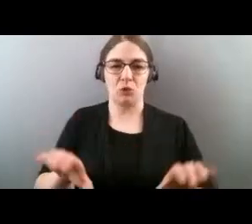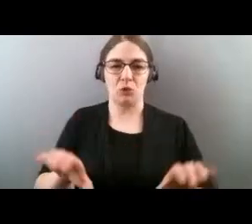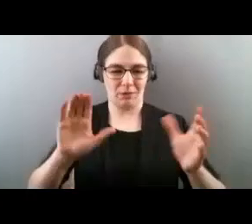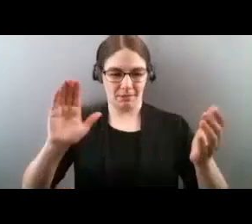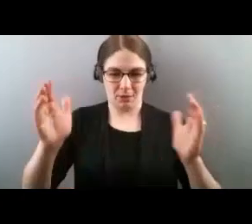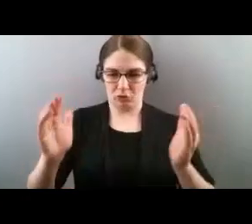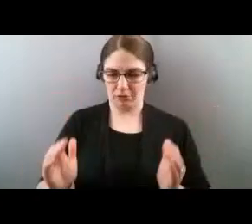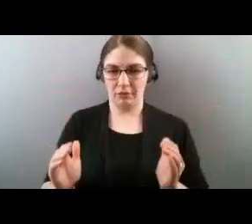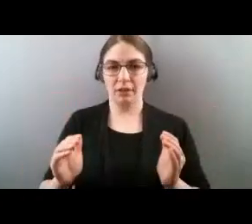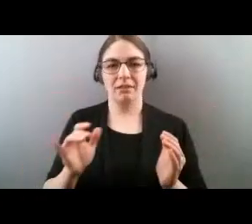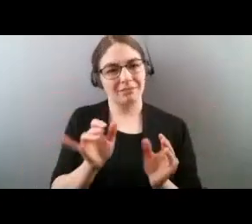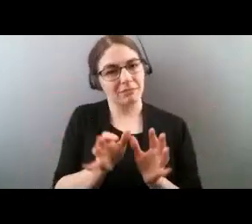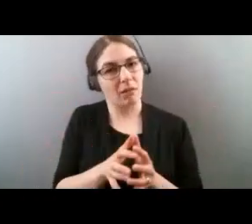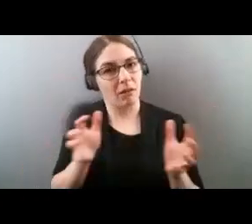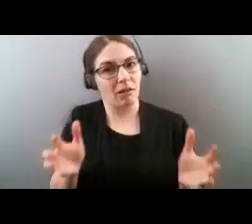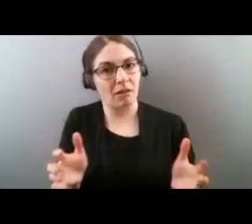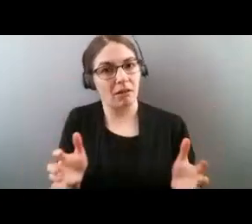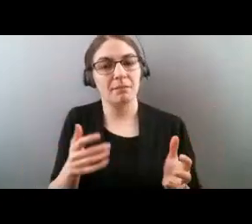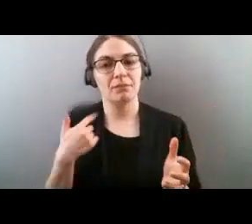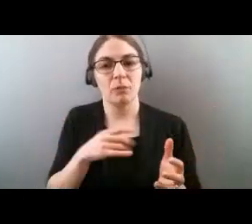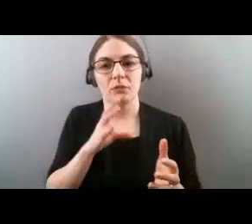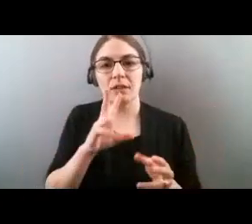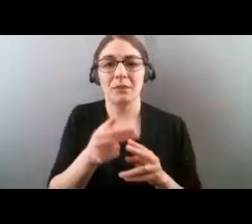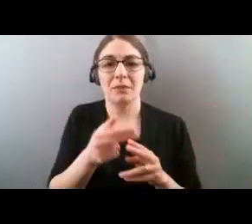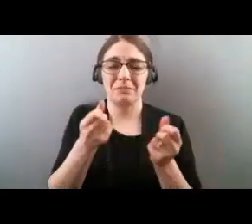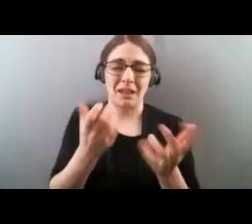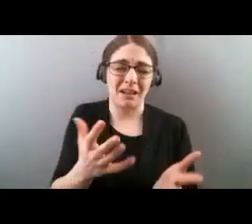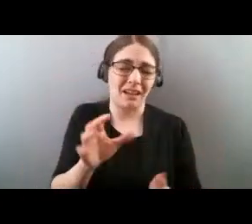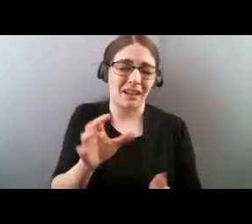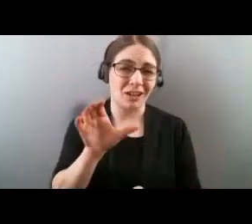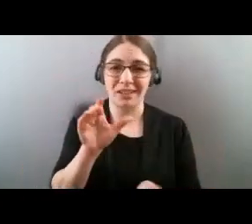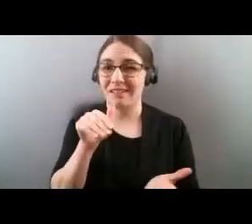mean, we're talking like hundreds of thousands of